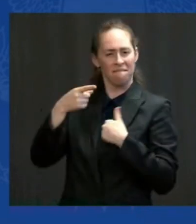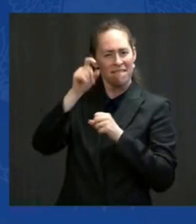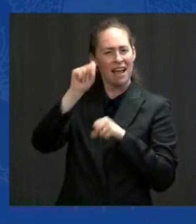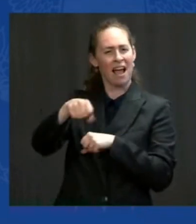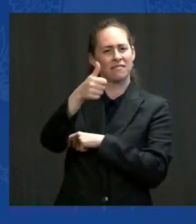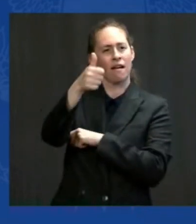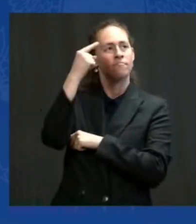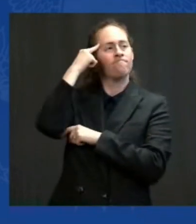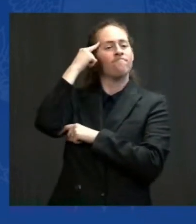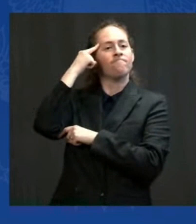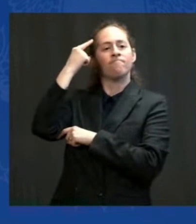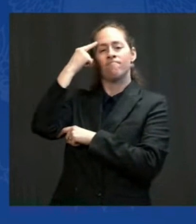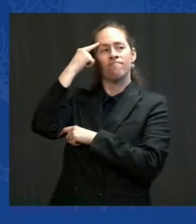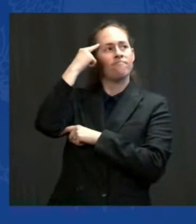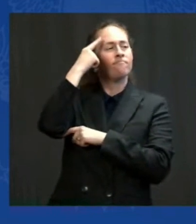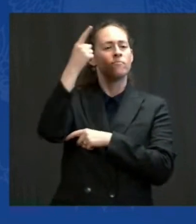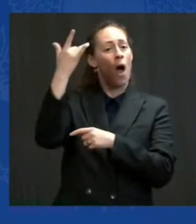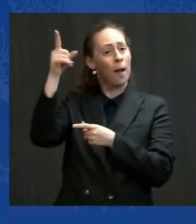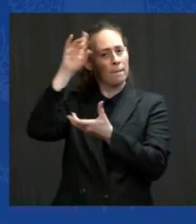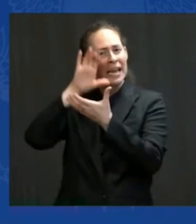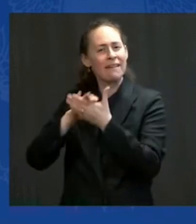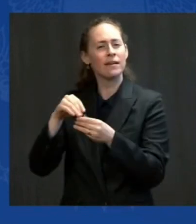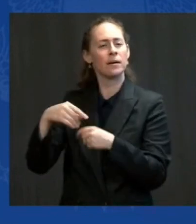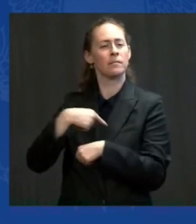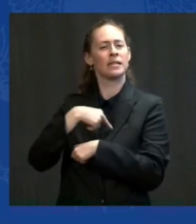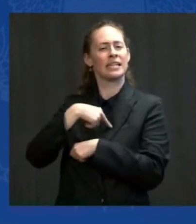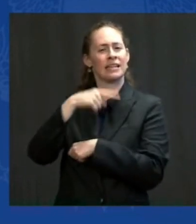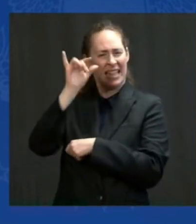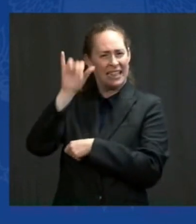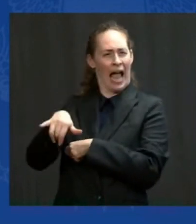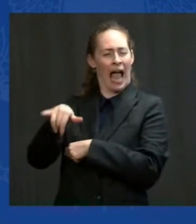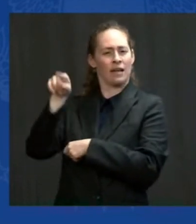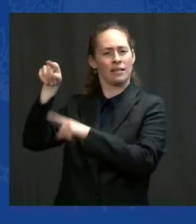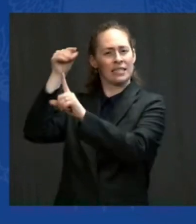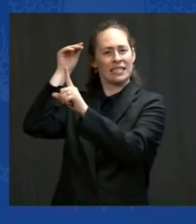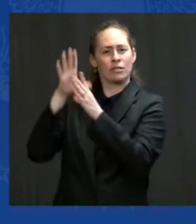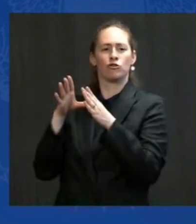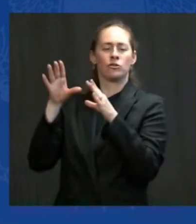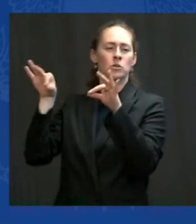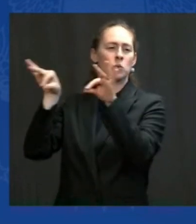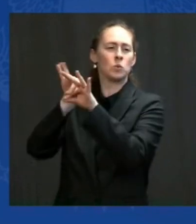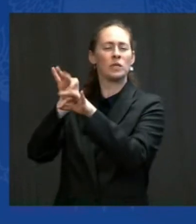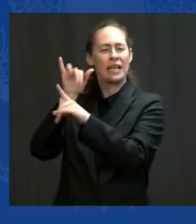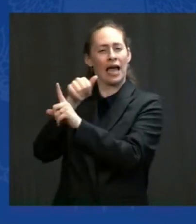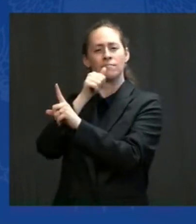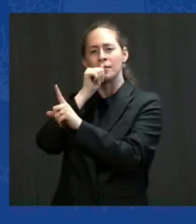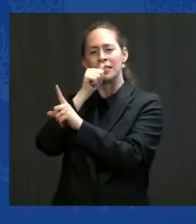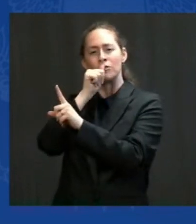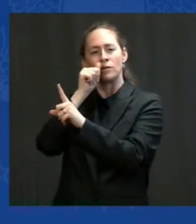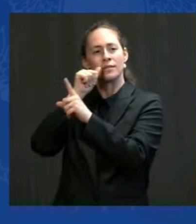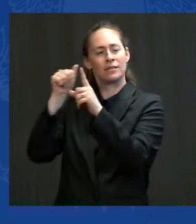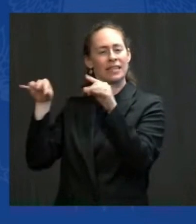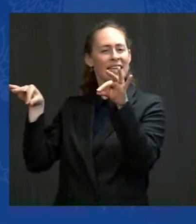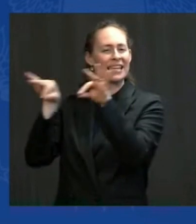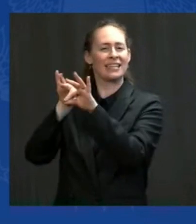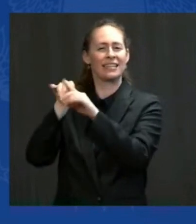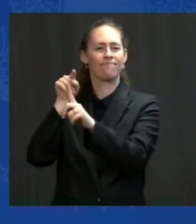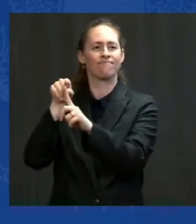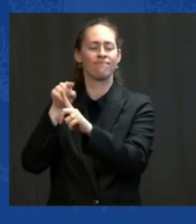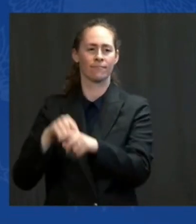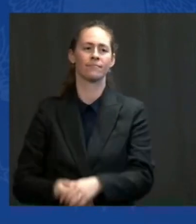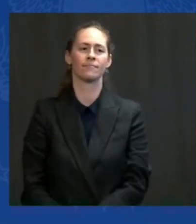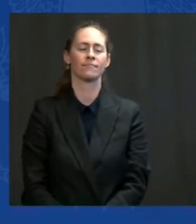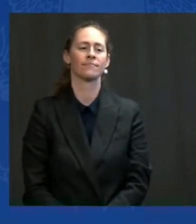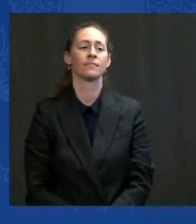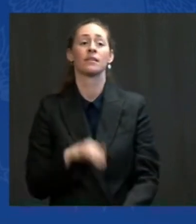in ourselves. That's the really the secret of teachers. My plan will reduce student debt for future